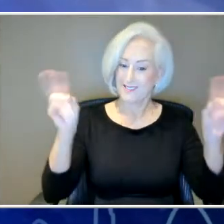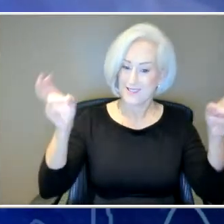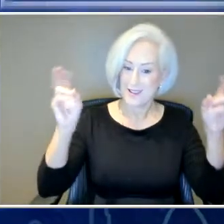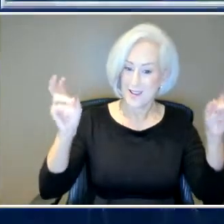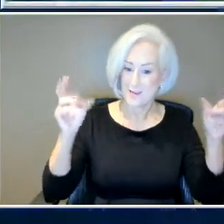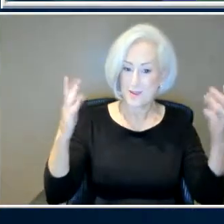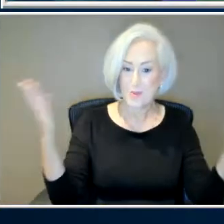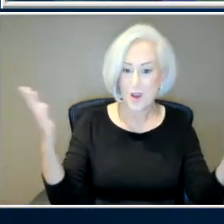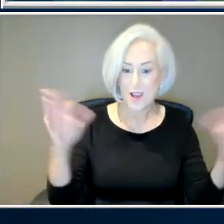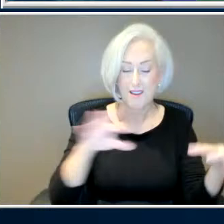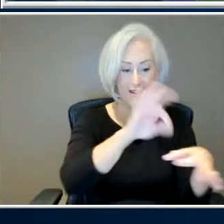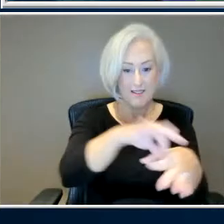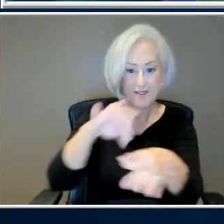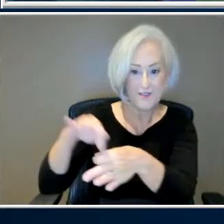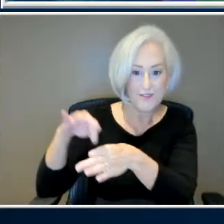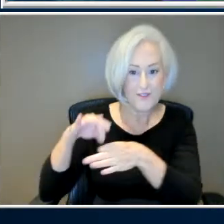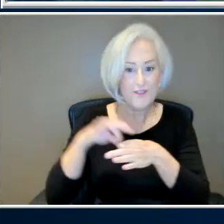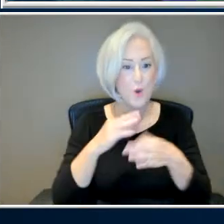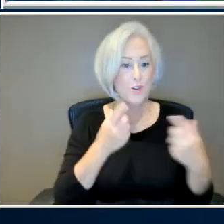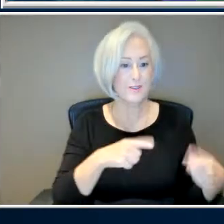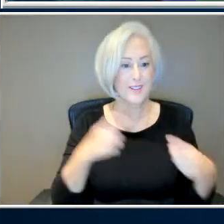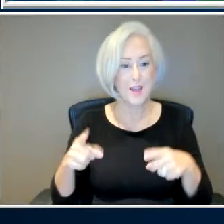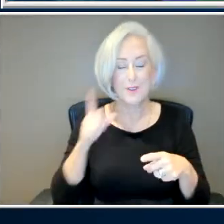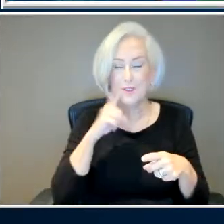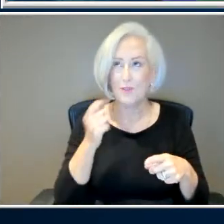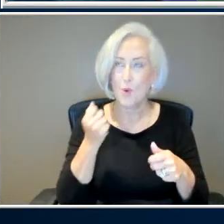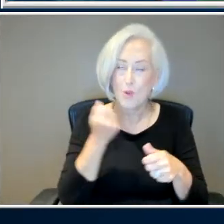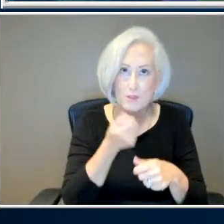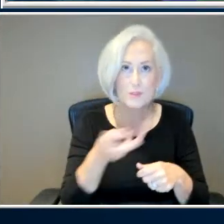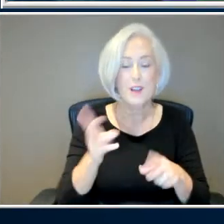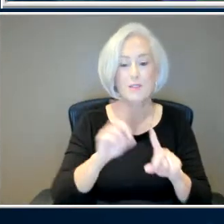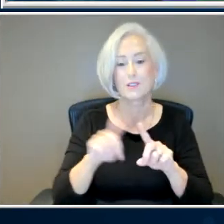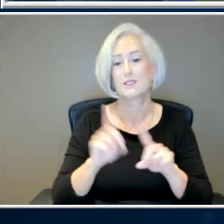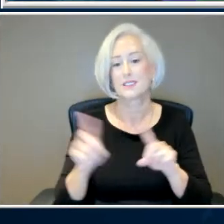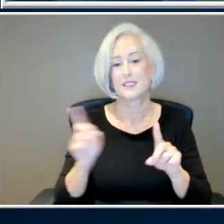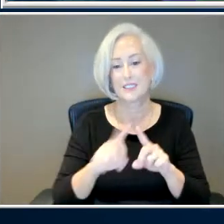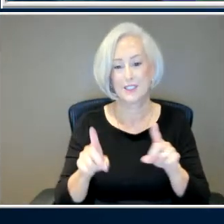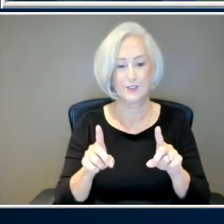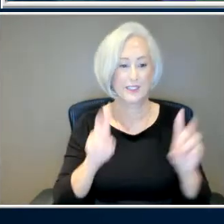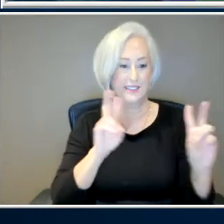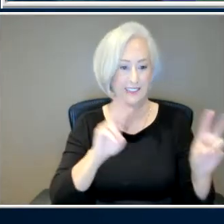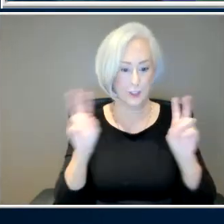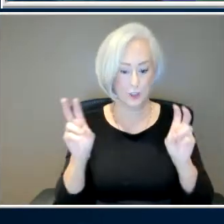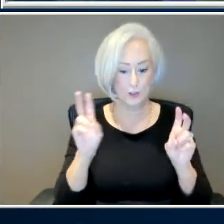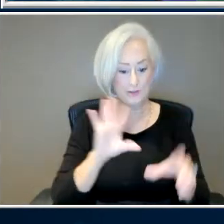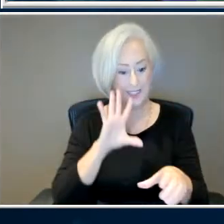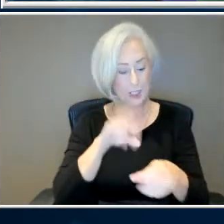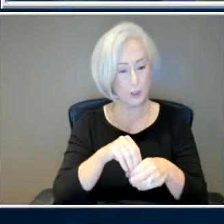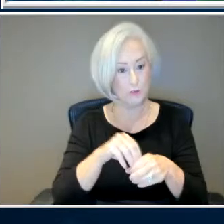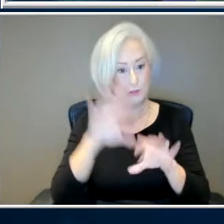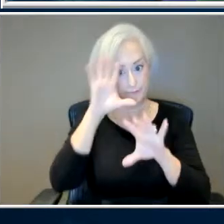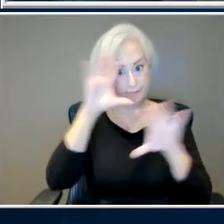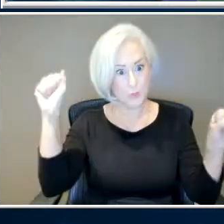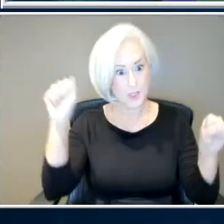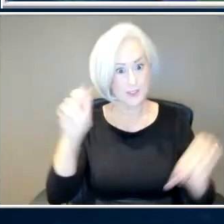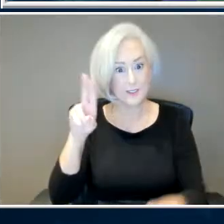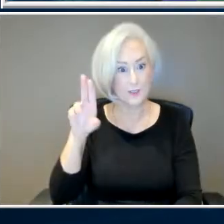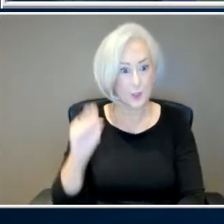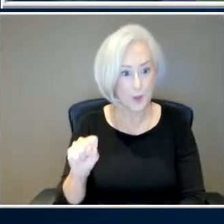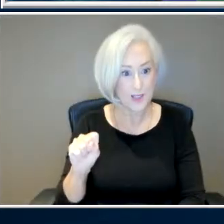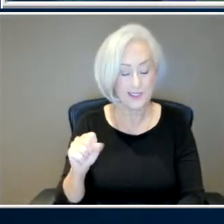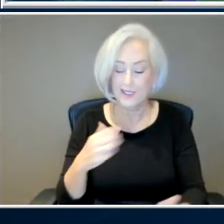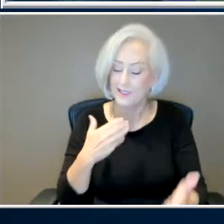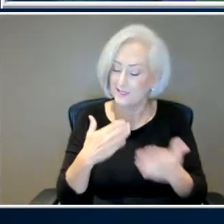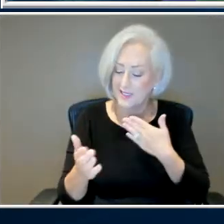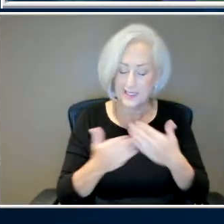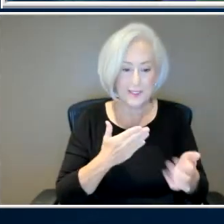several hotly contested issues, including the next president of the United States. No matter the topic or the candidate, all of us have to return to